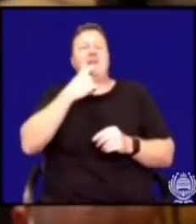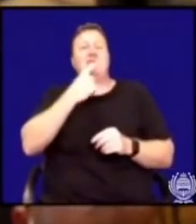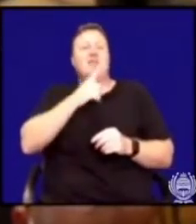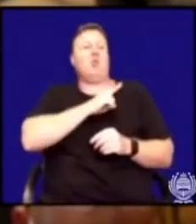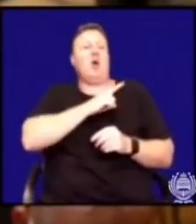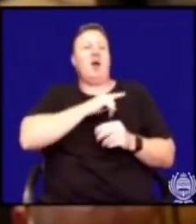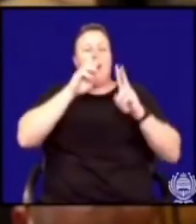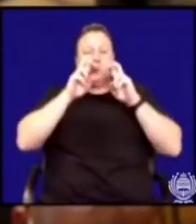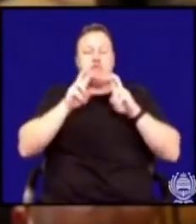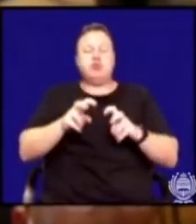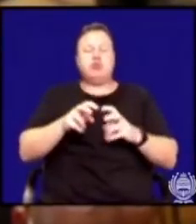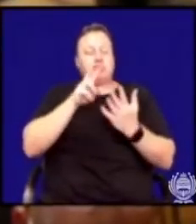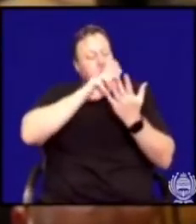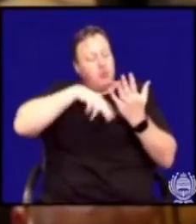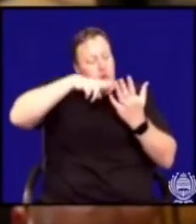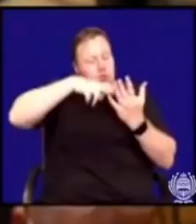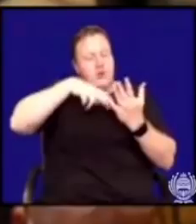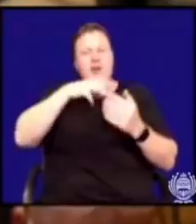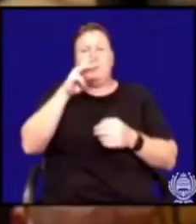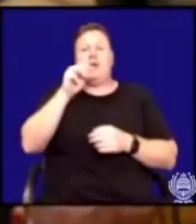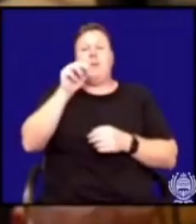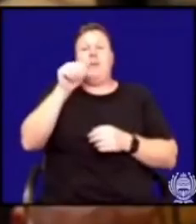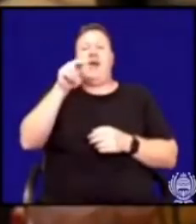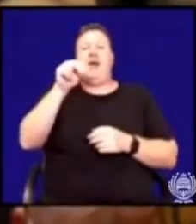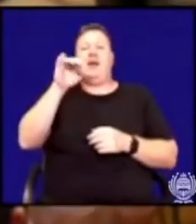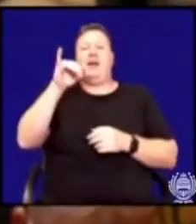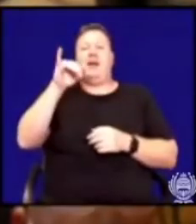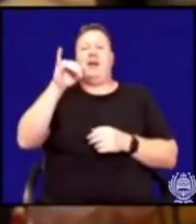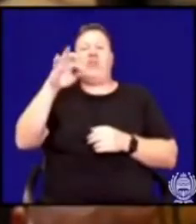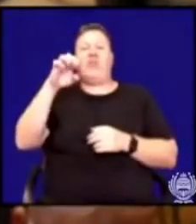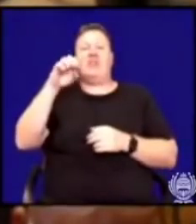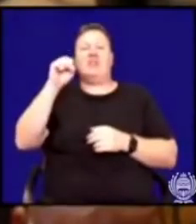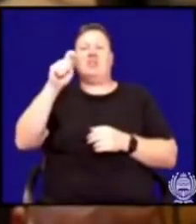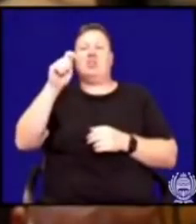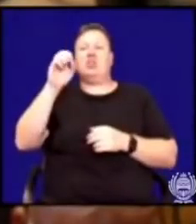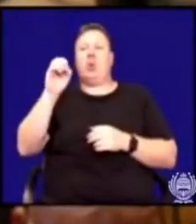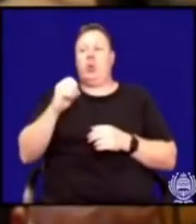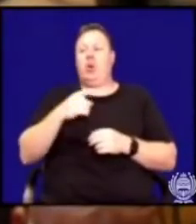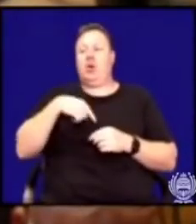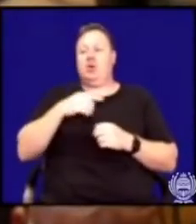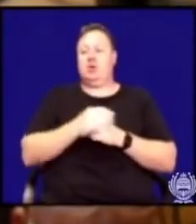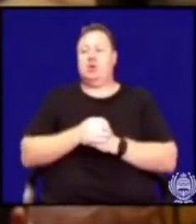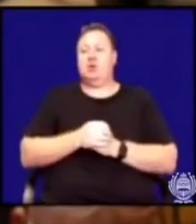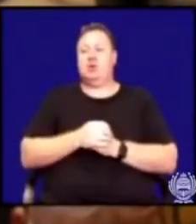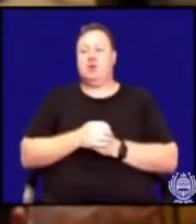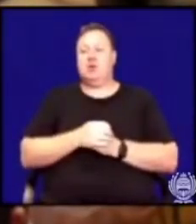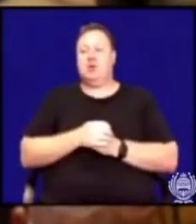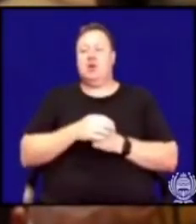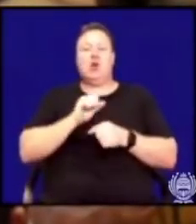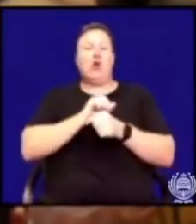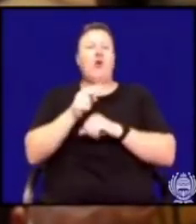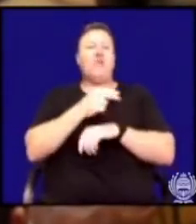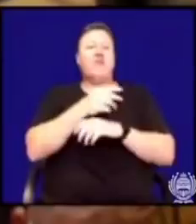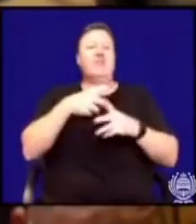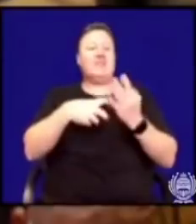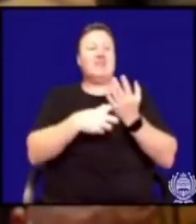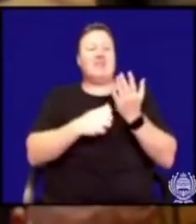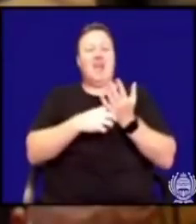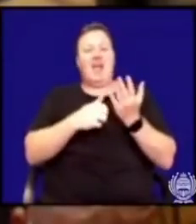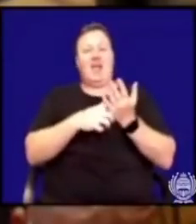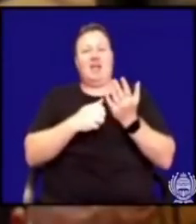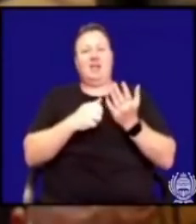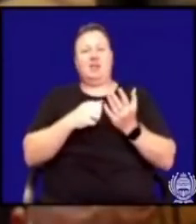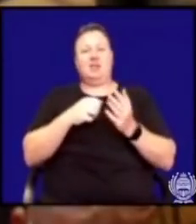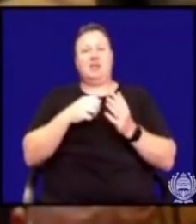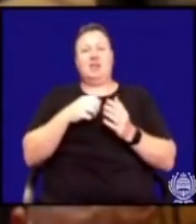The DA welcomes the effort to expand the criteria for participation in the employment tax incentive. Since 2012, the DA has